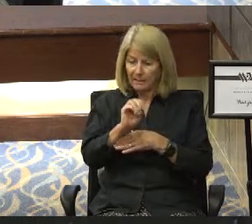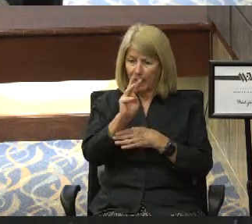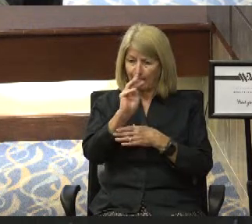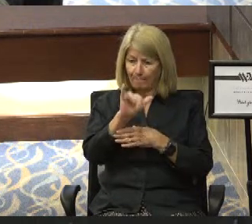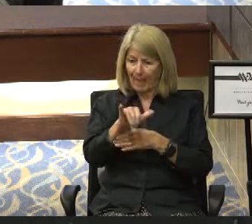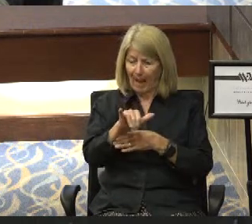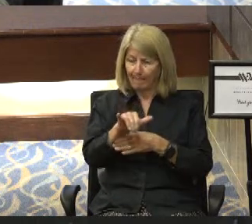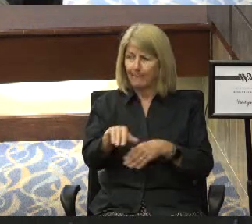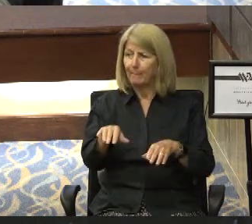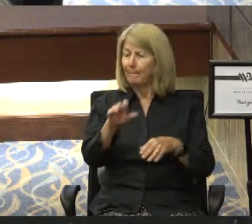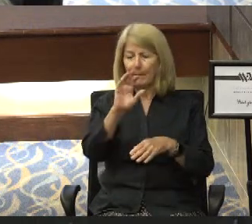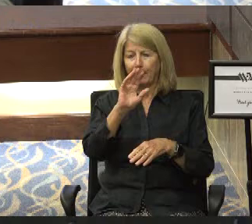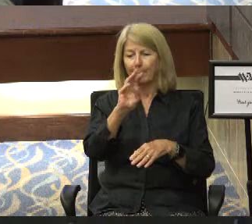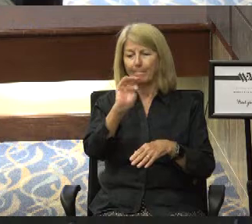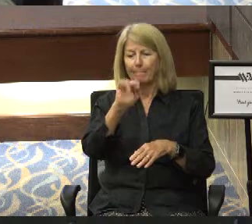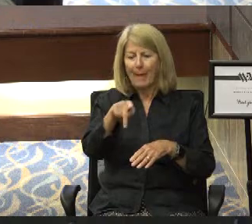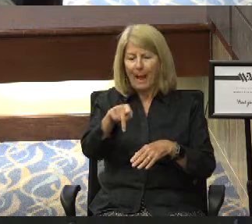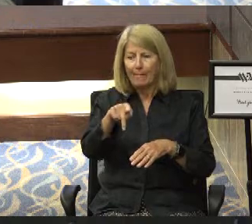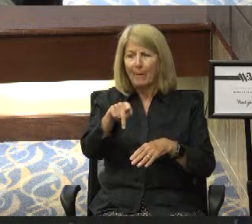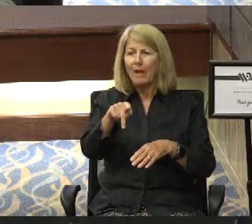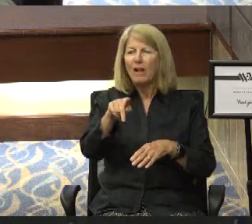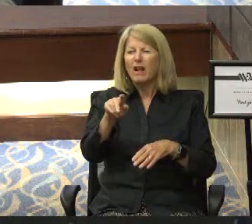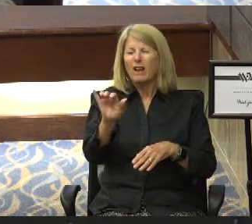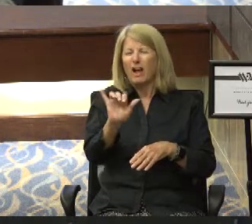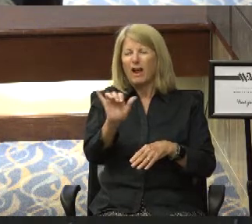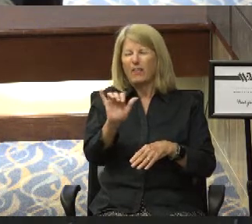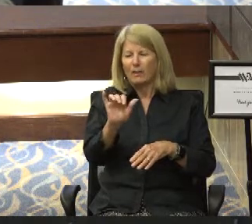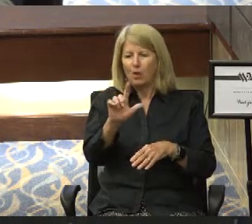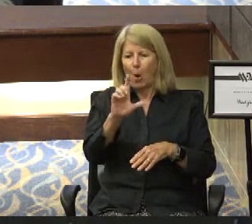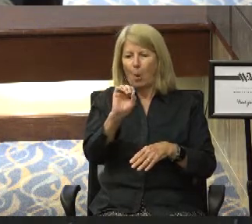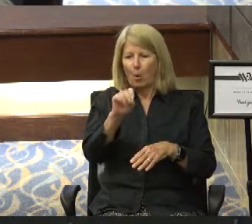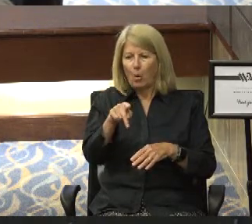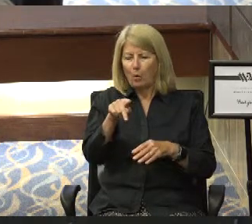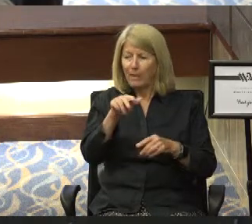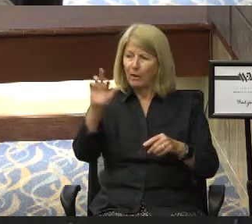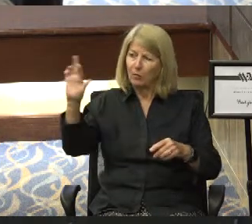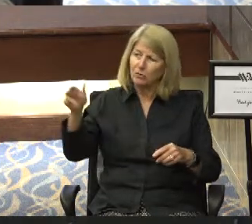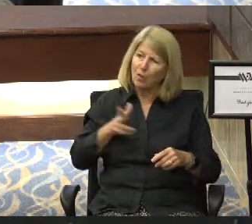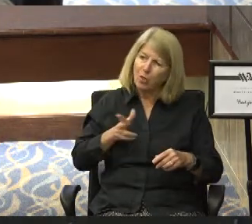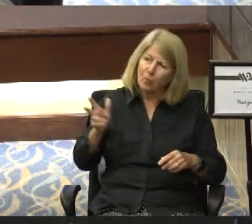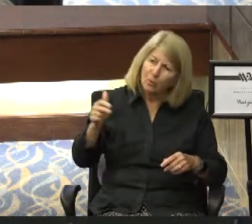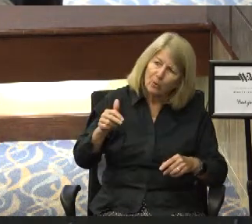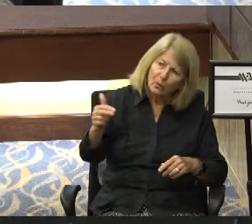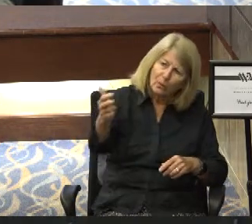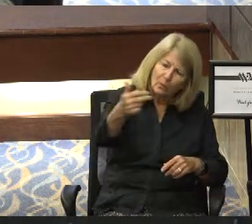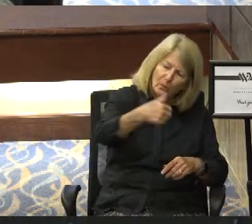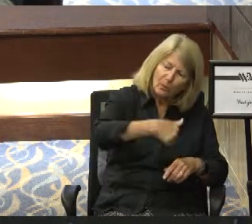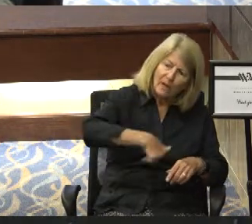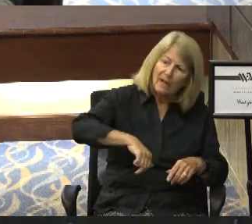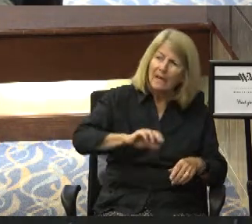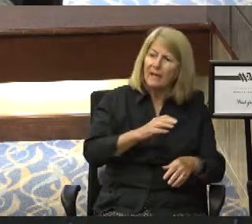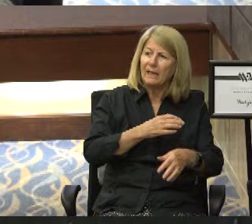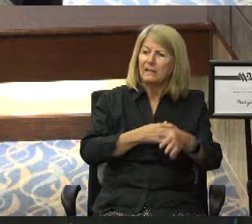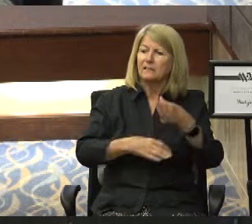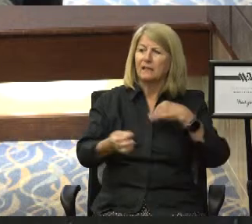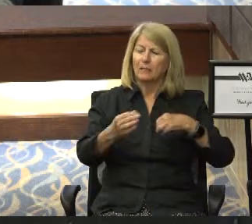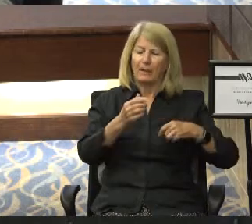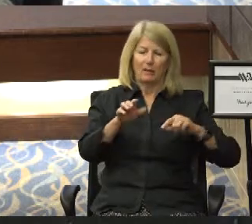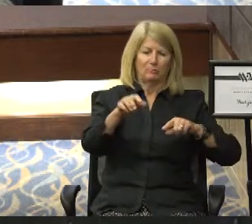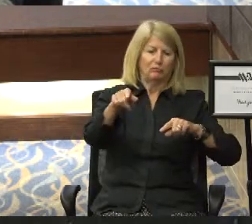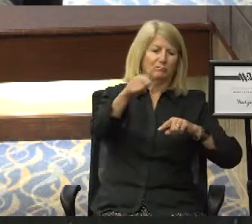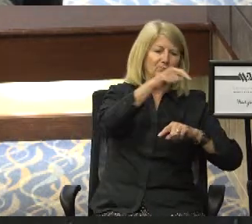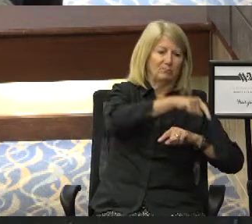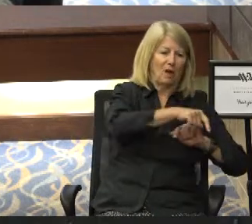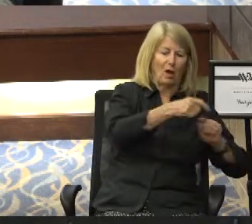a part of that. There's like a loop that goes through the facility. So instead of being off-site on 12th Street,